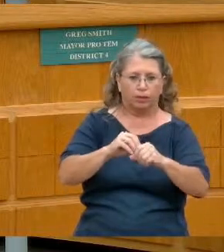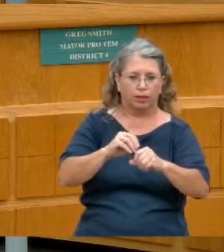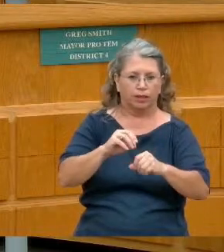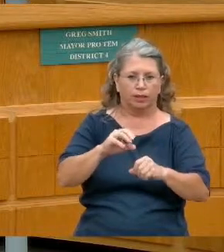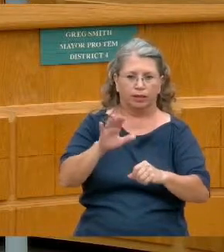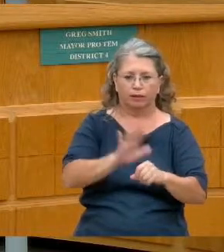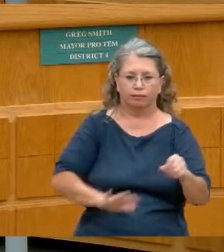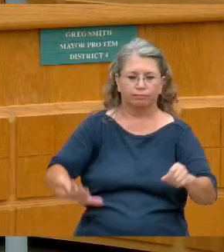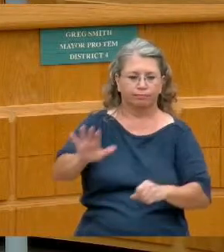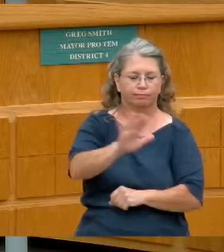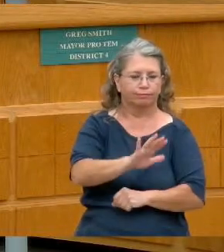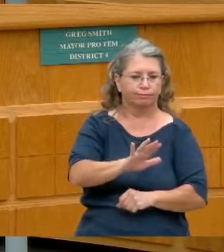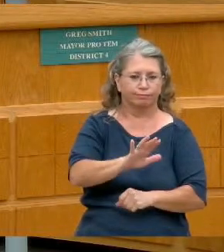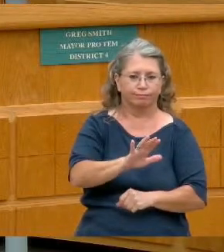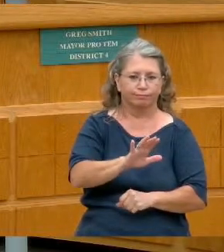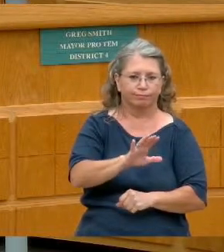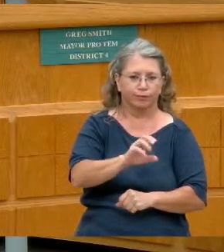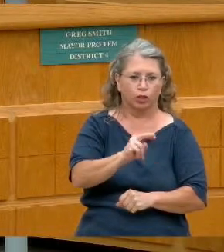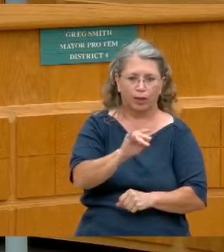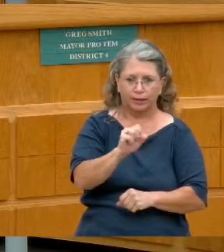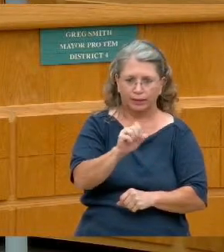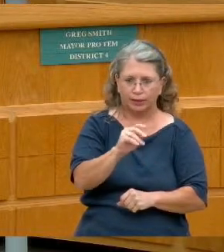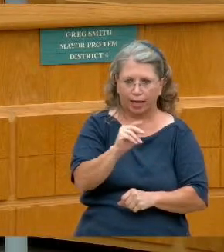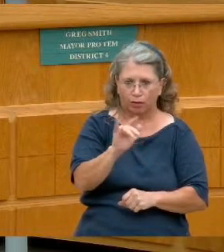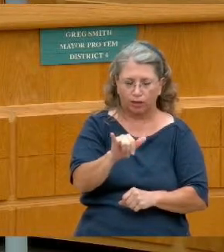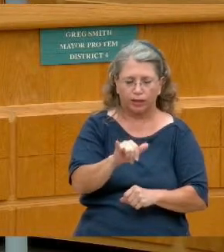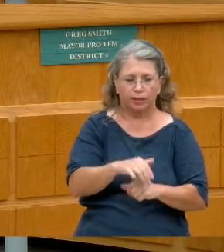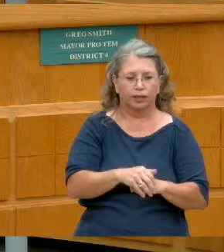probably across Texas, although I haven't looked at the breakdown,